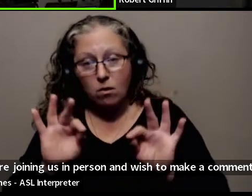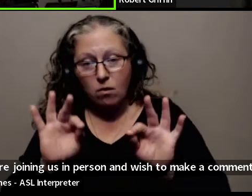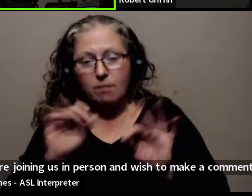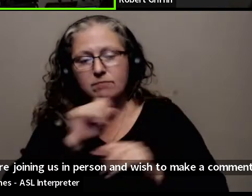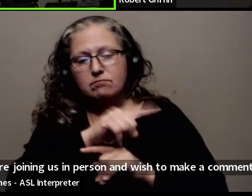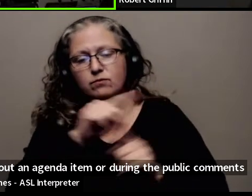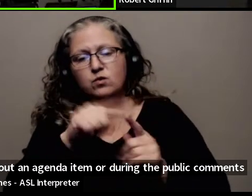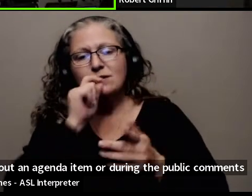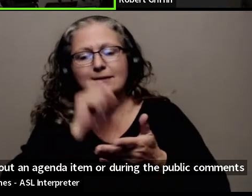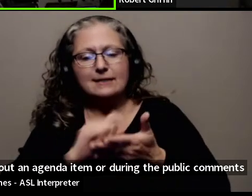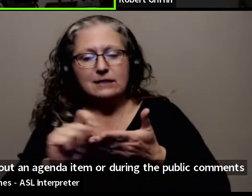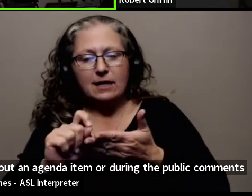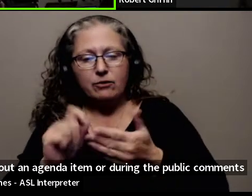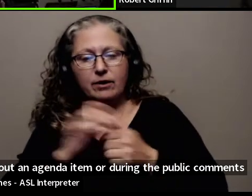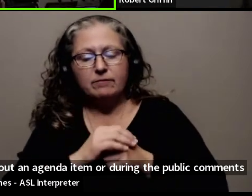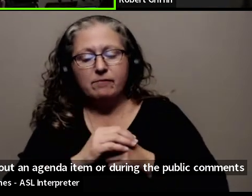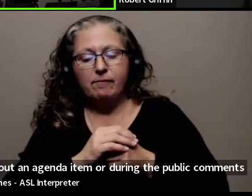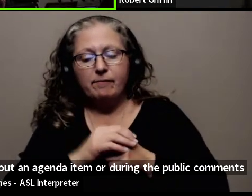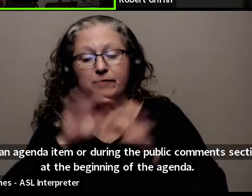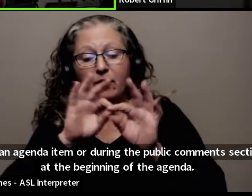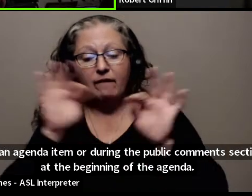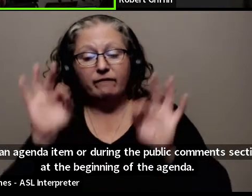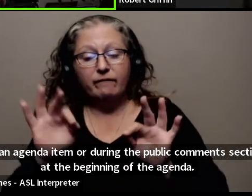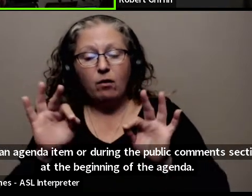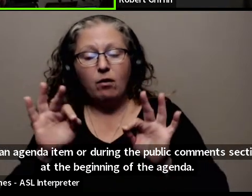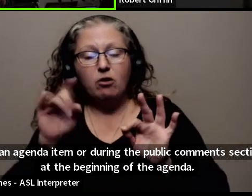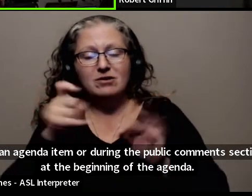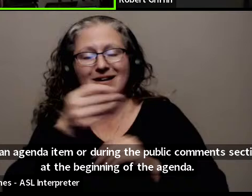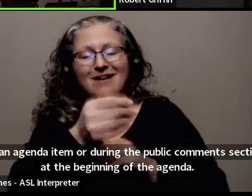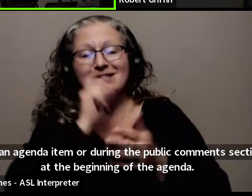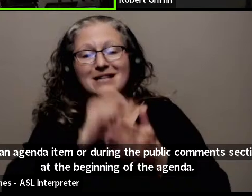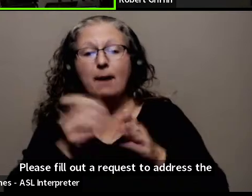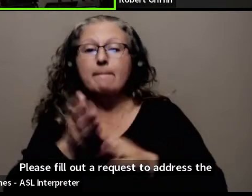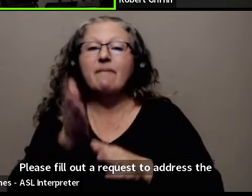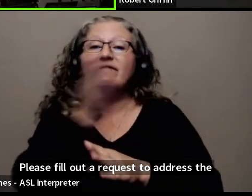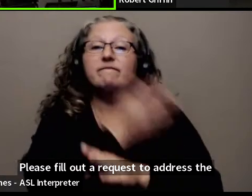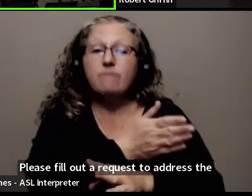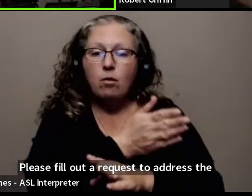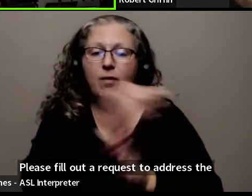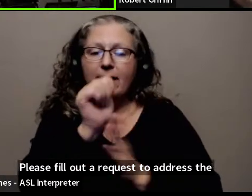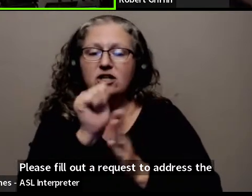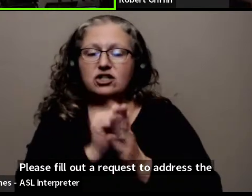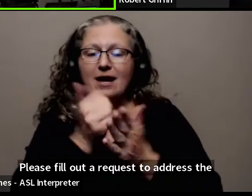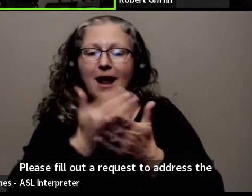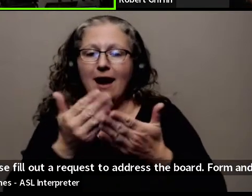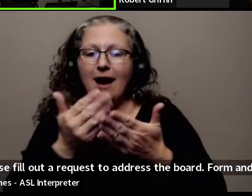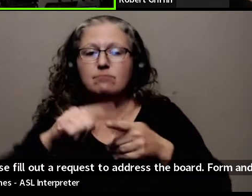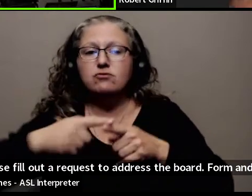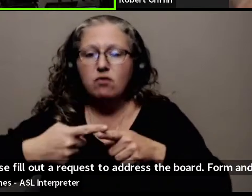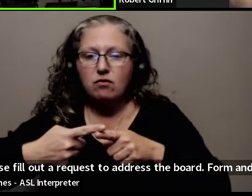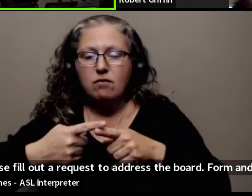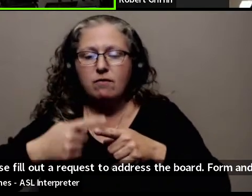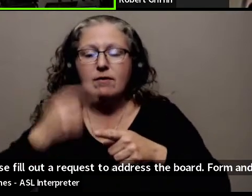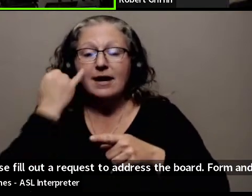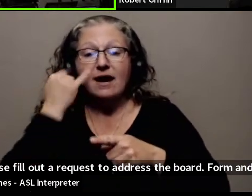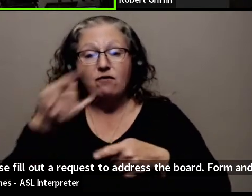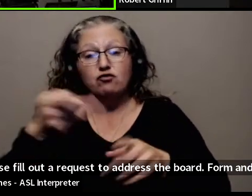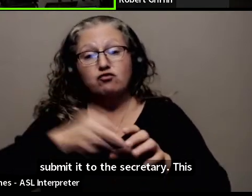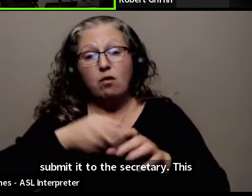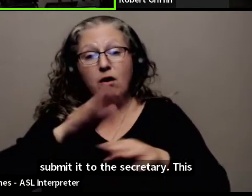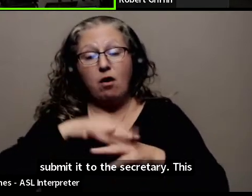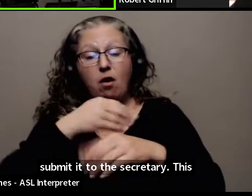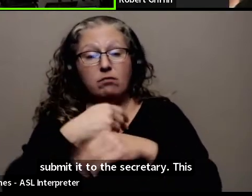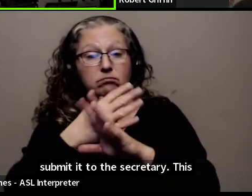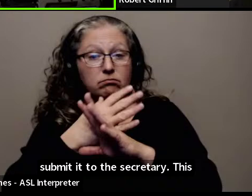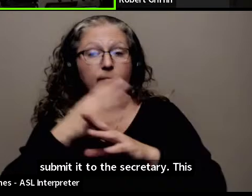the secretary. This form should be given to the secretary before the agenda item begins. If you are joining us